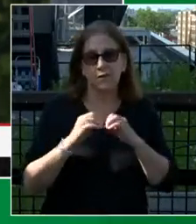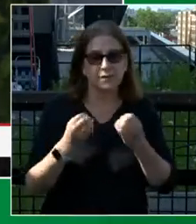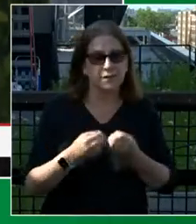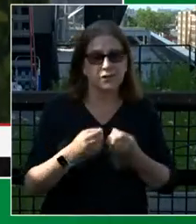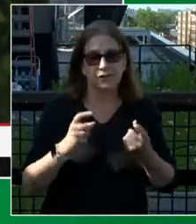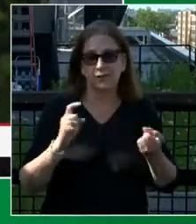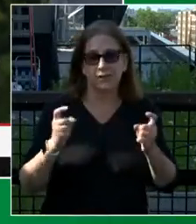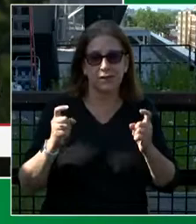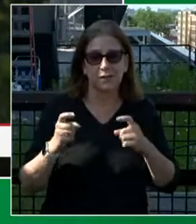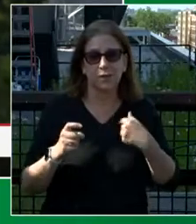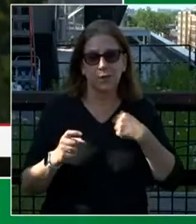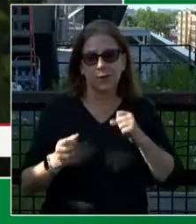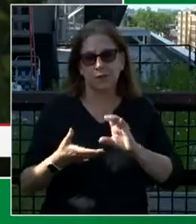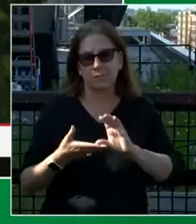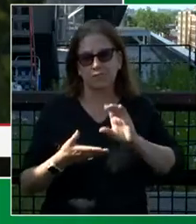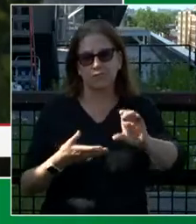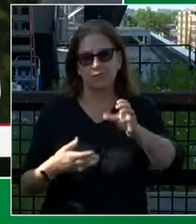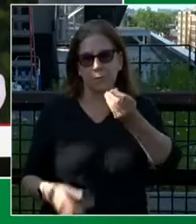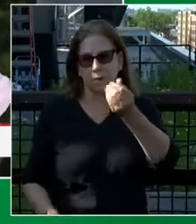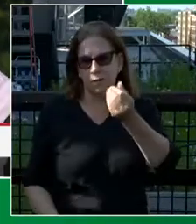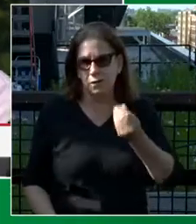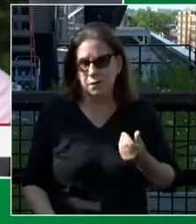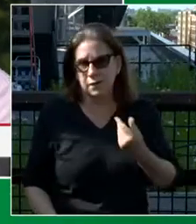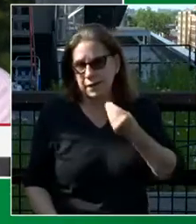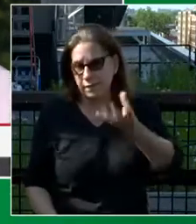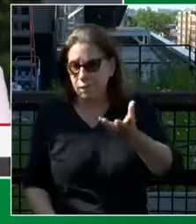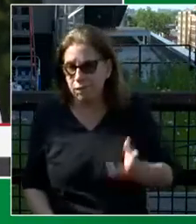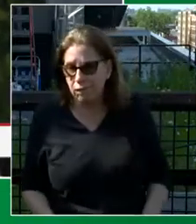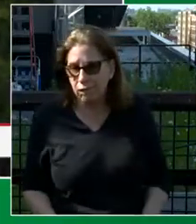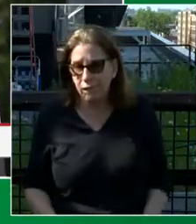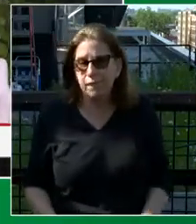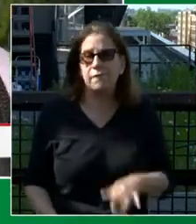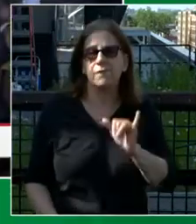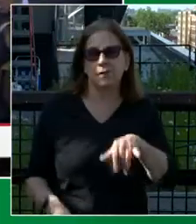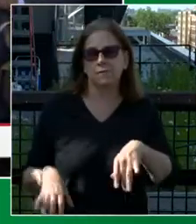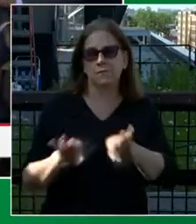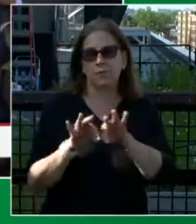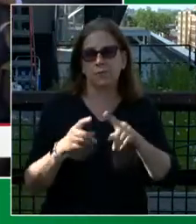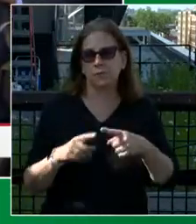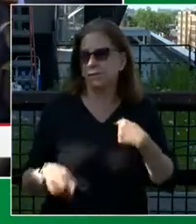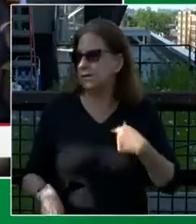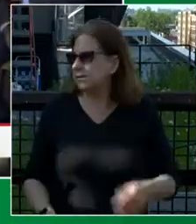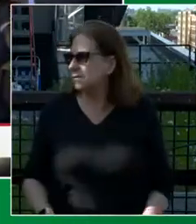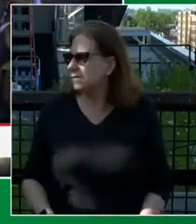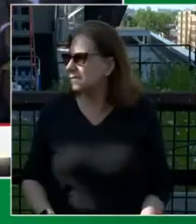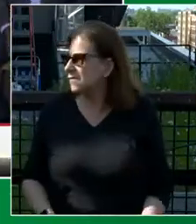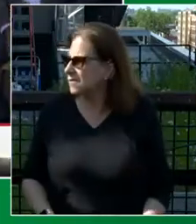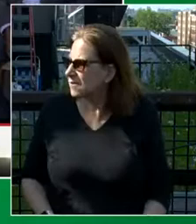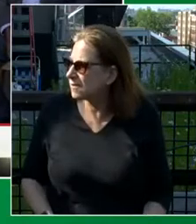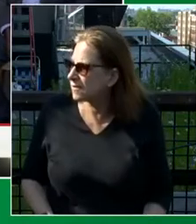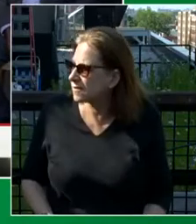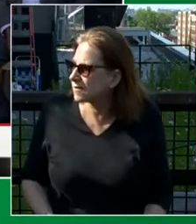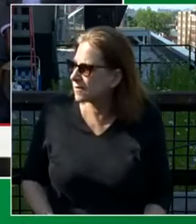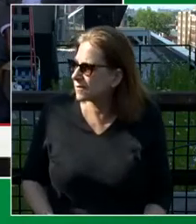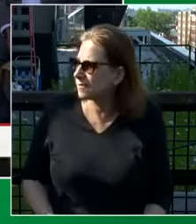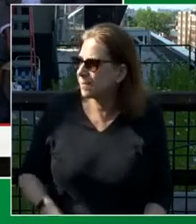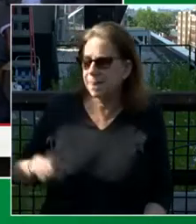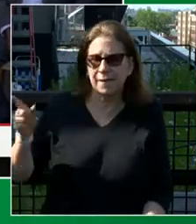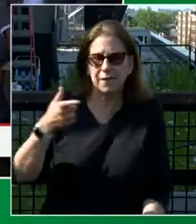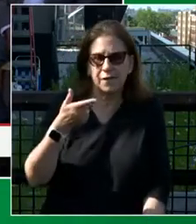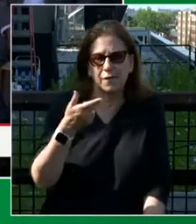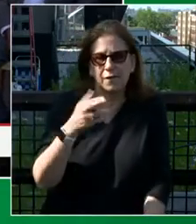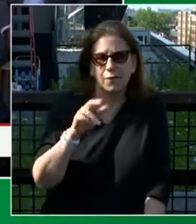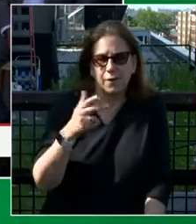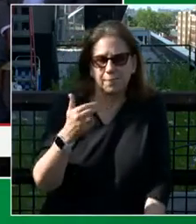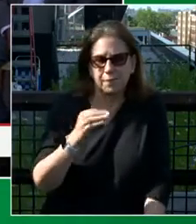to. And those things are important. Yeah, and just building on that, I live in Ward 7,